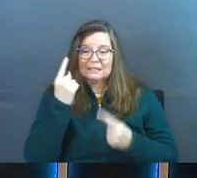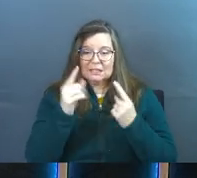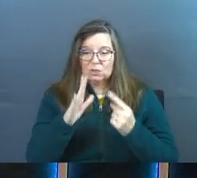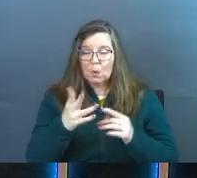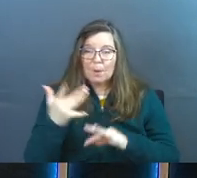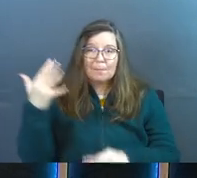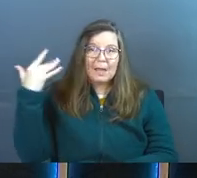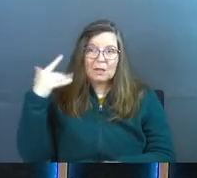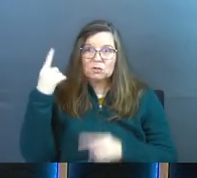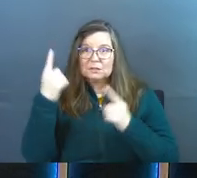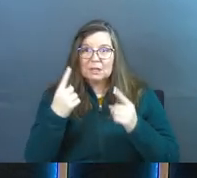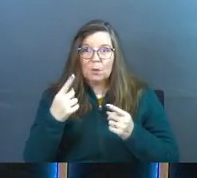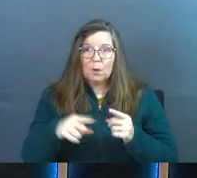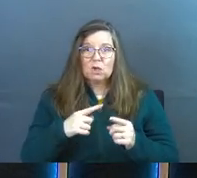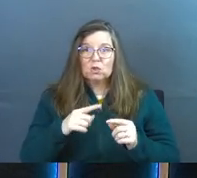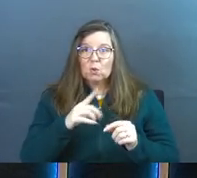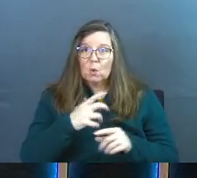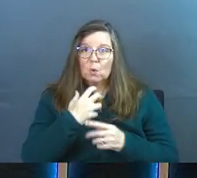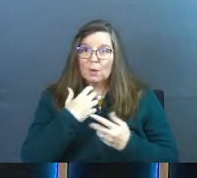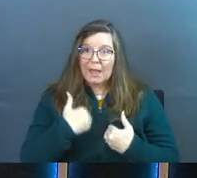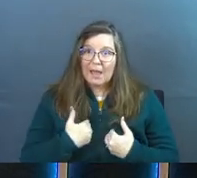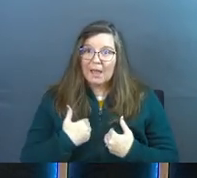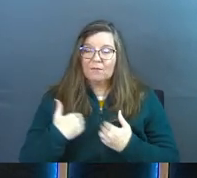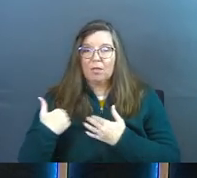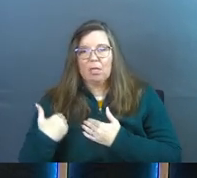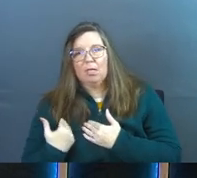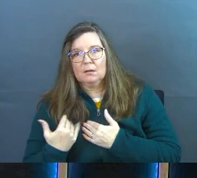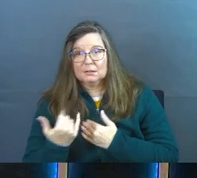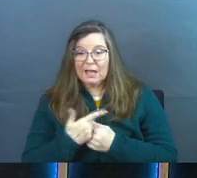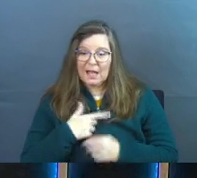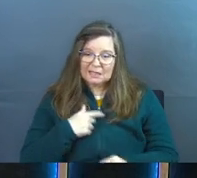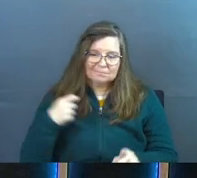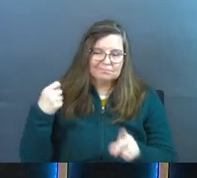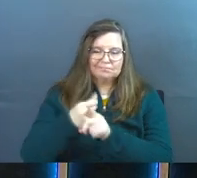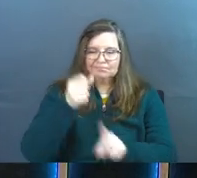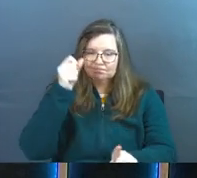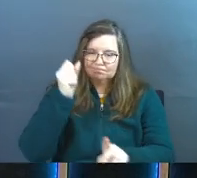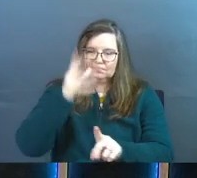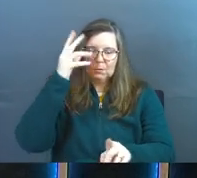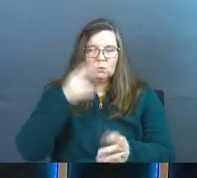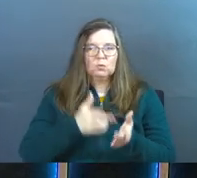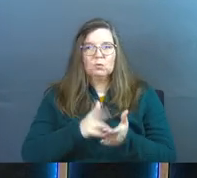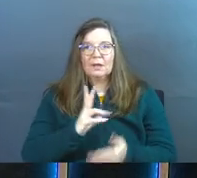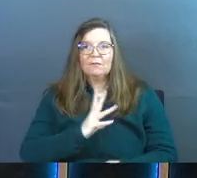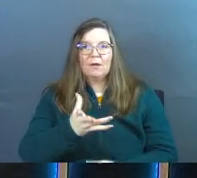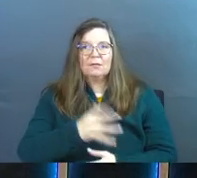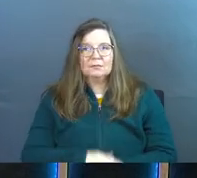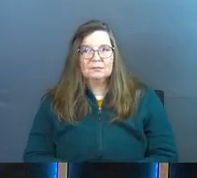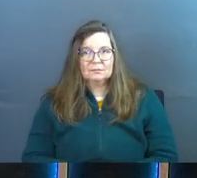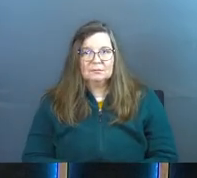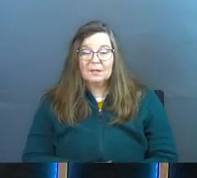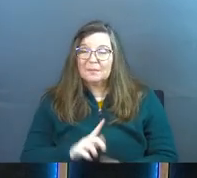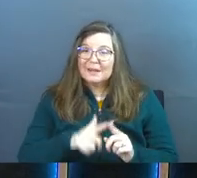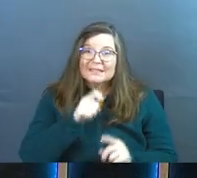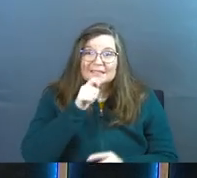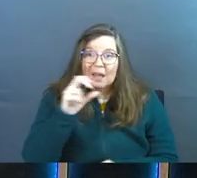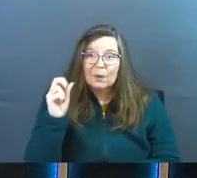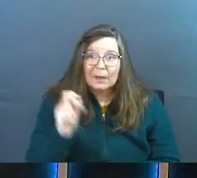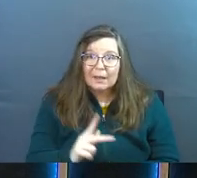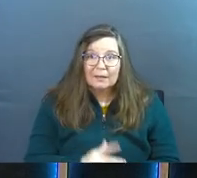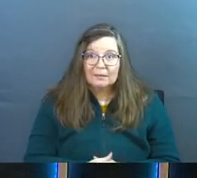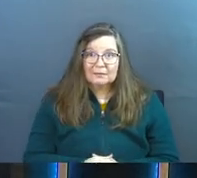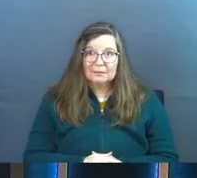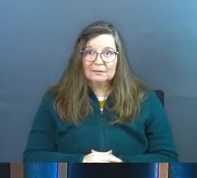consider your past or consider what you're carrying today. I just hit you with the truth and it's okay. But it's not